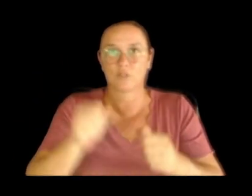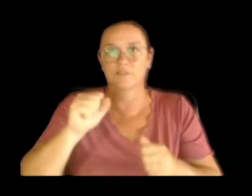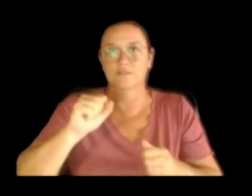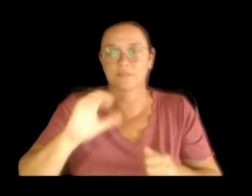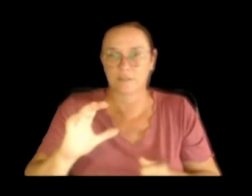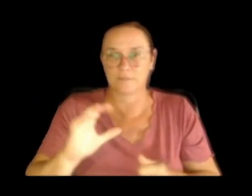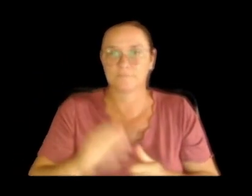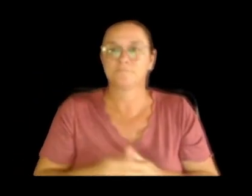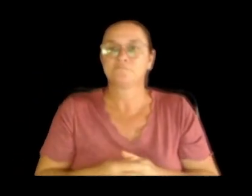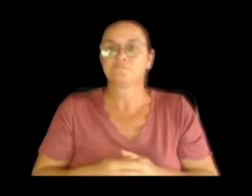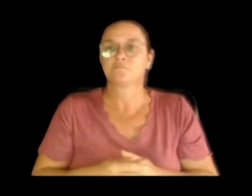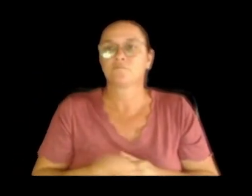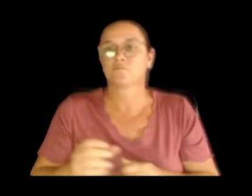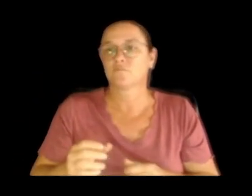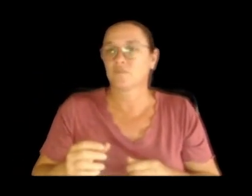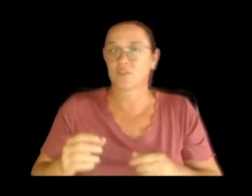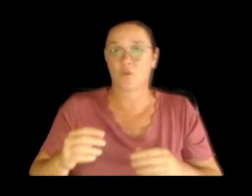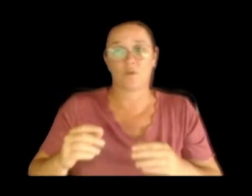through 9 months thus far.